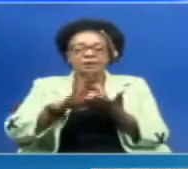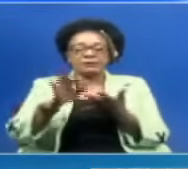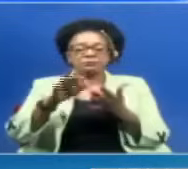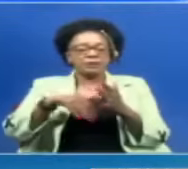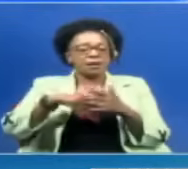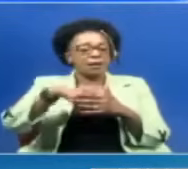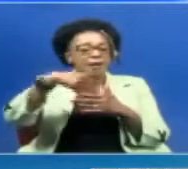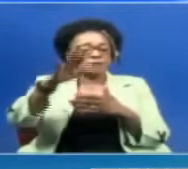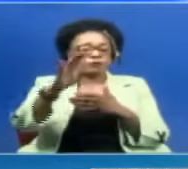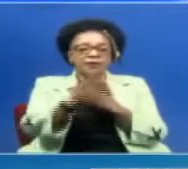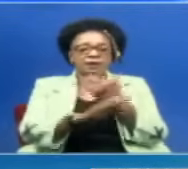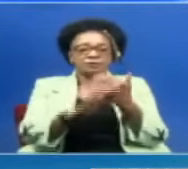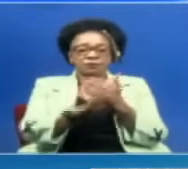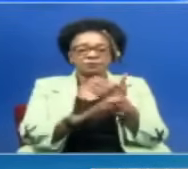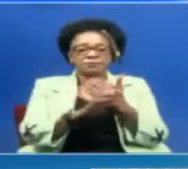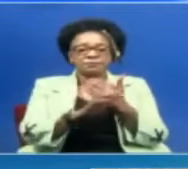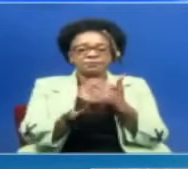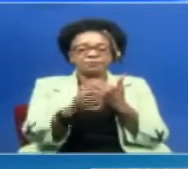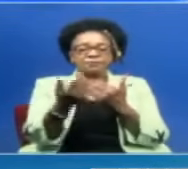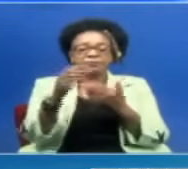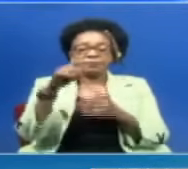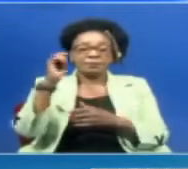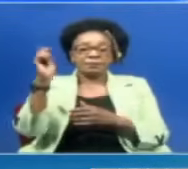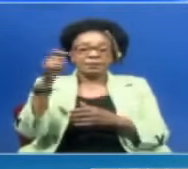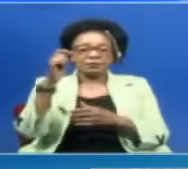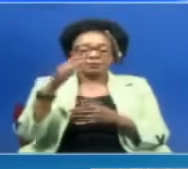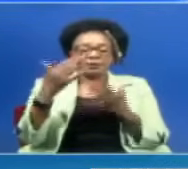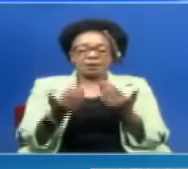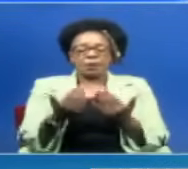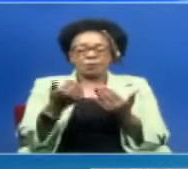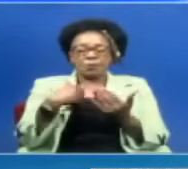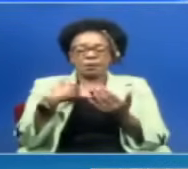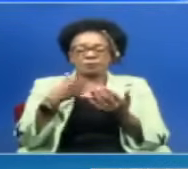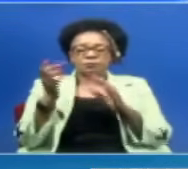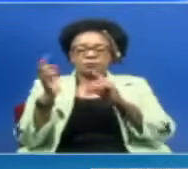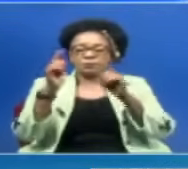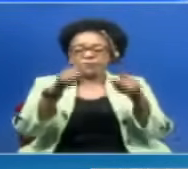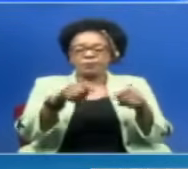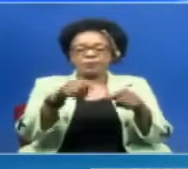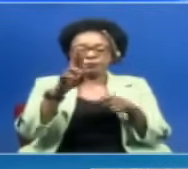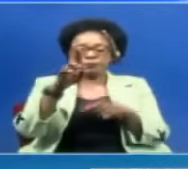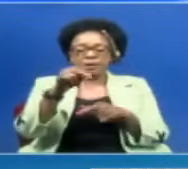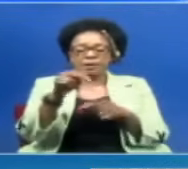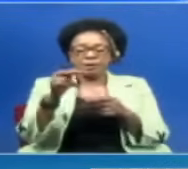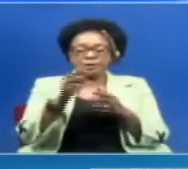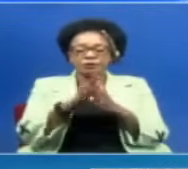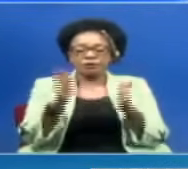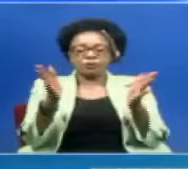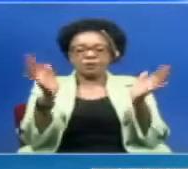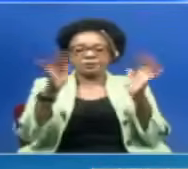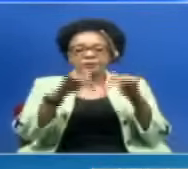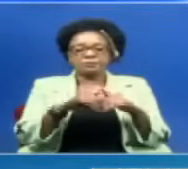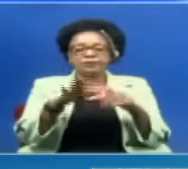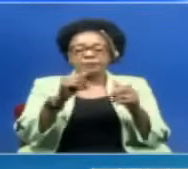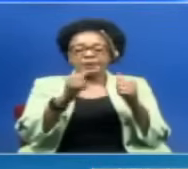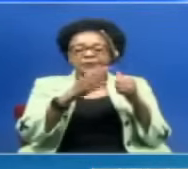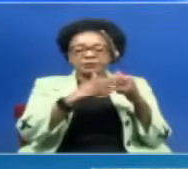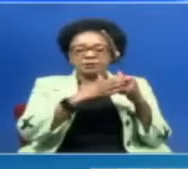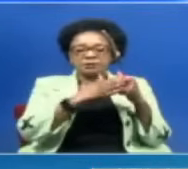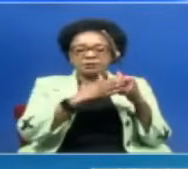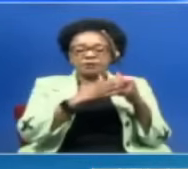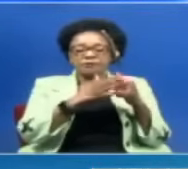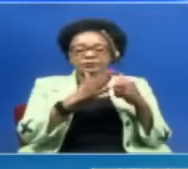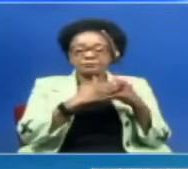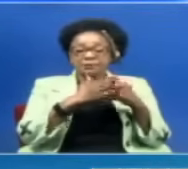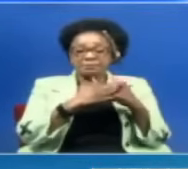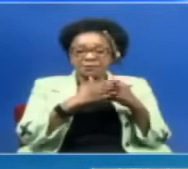country. And the president is scheduled to attend the 78th UN General Assembly from the 19th of September